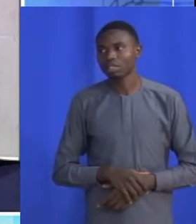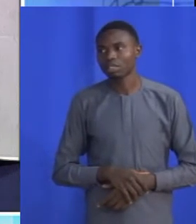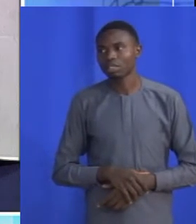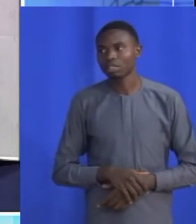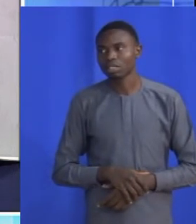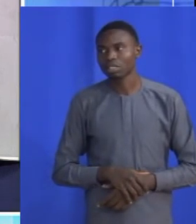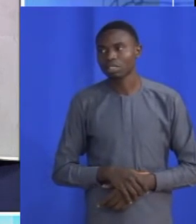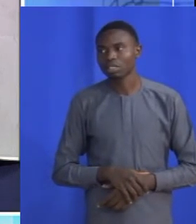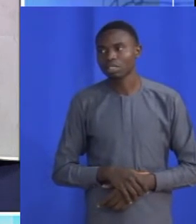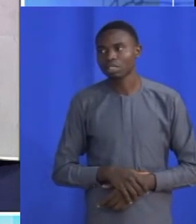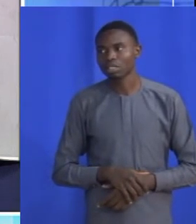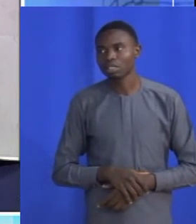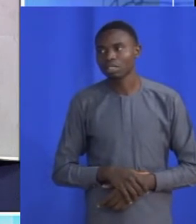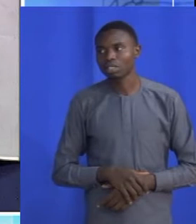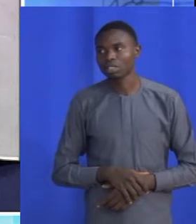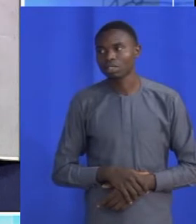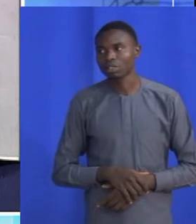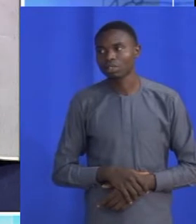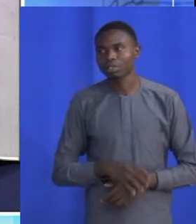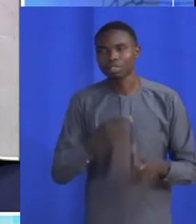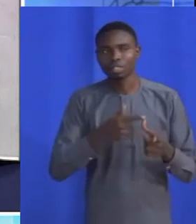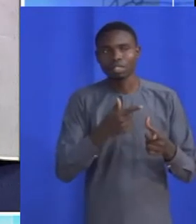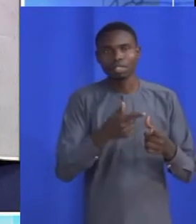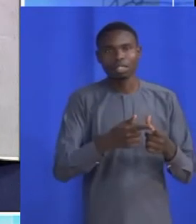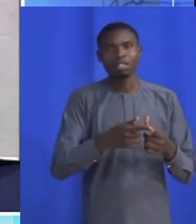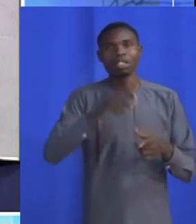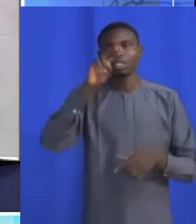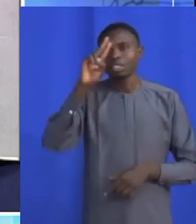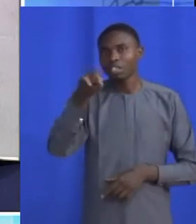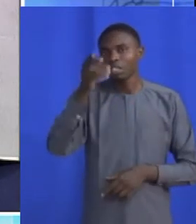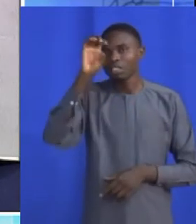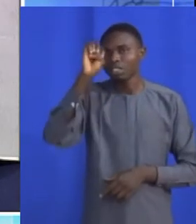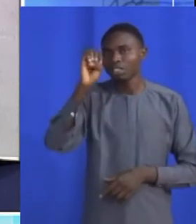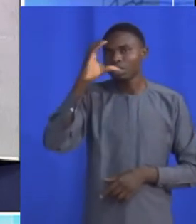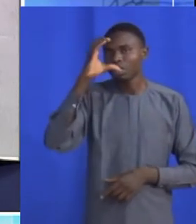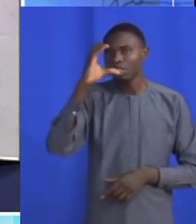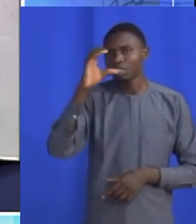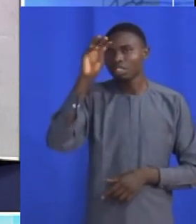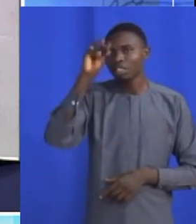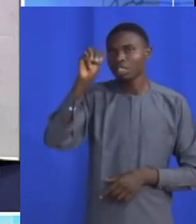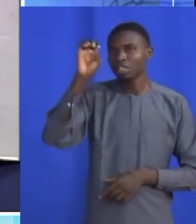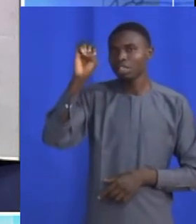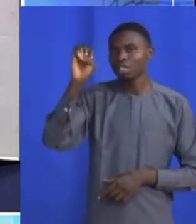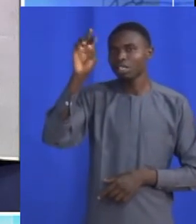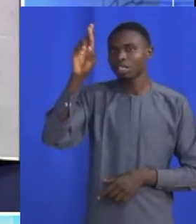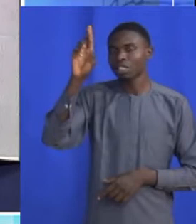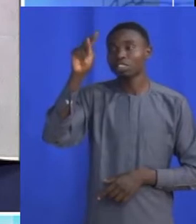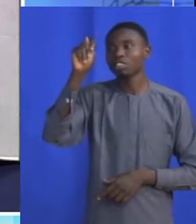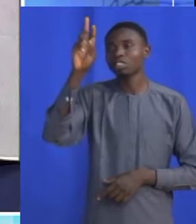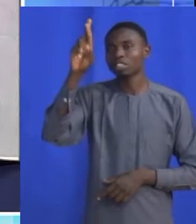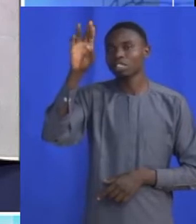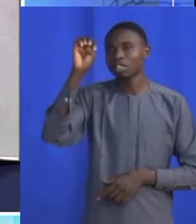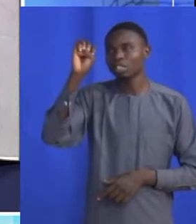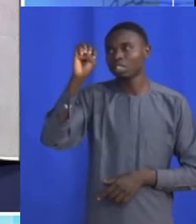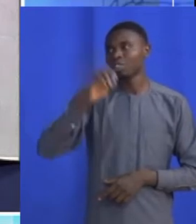and it must be observed if the citizens are to enjoy their fundamental human rights. If the less privileged are not to